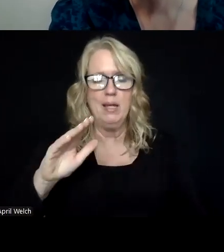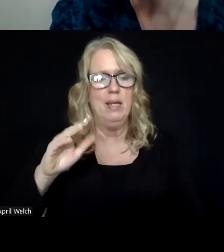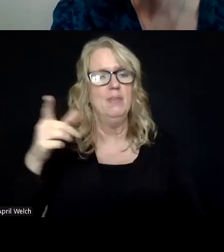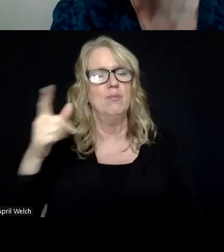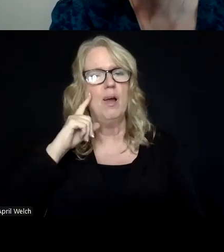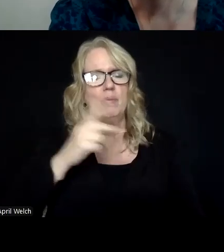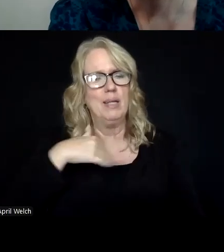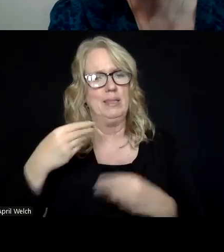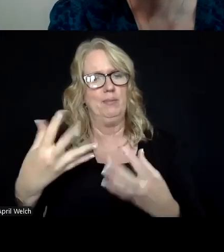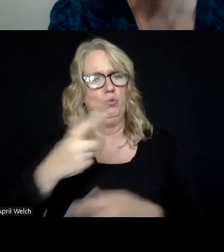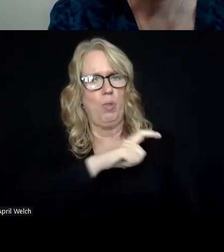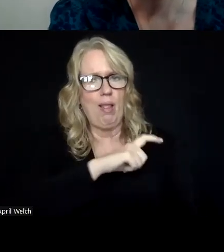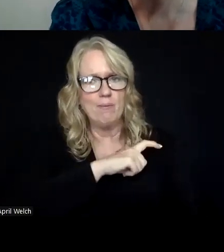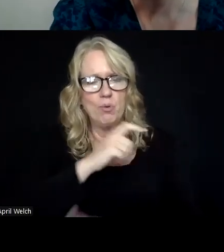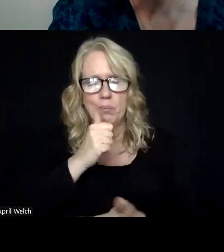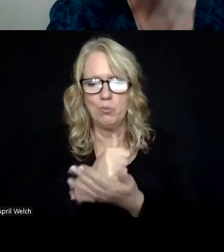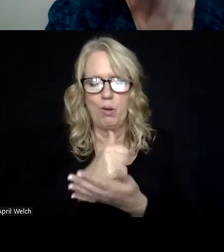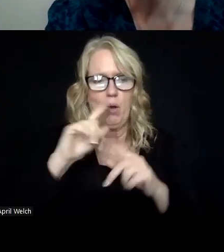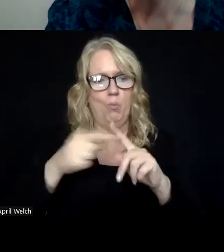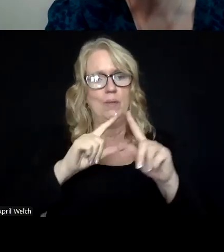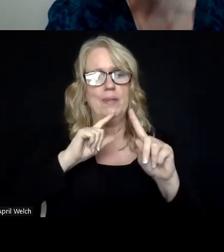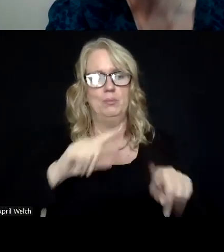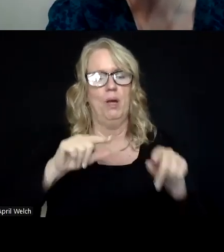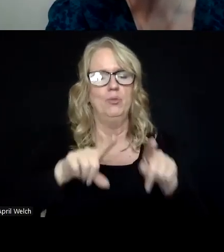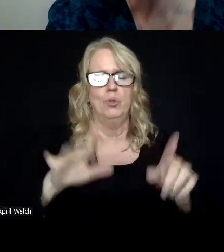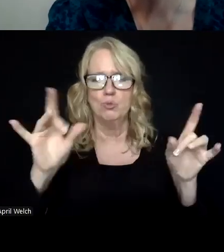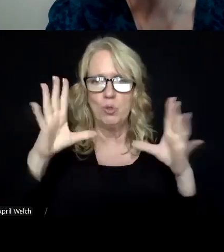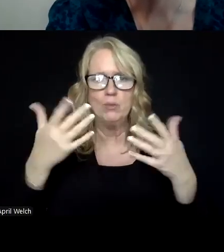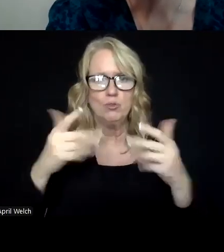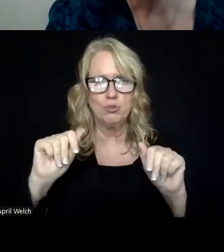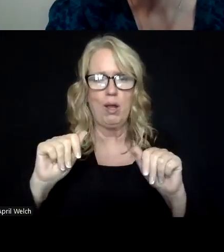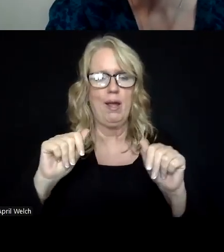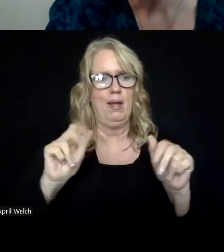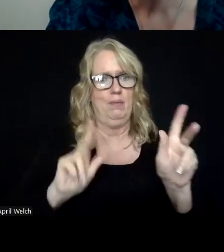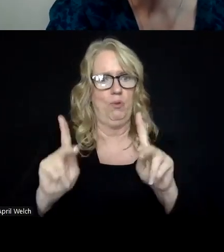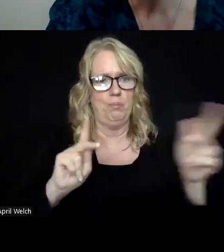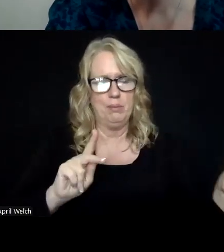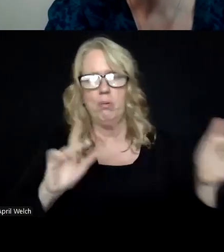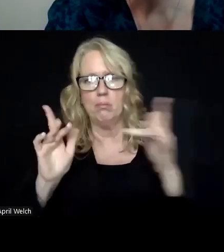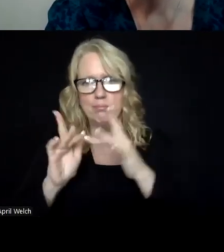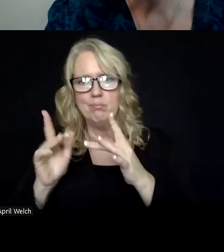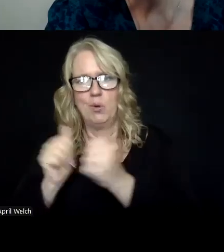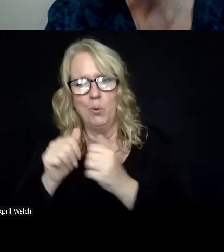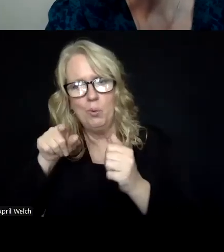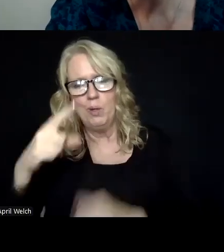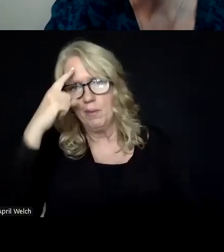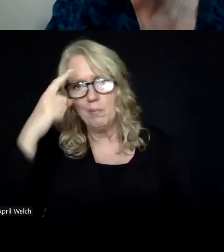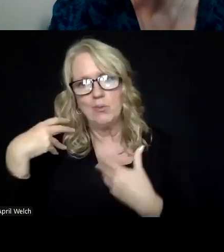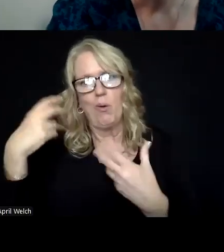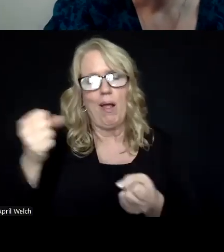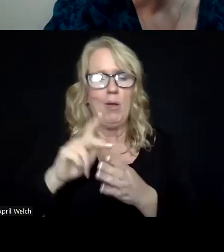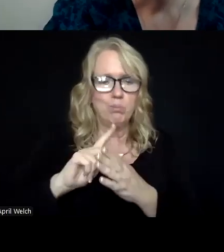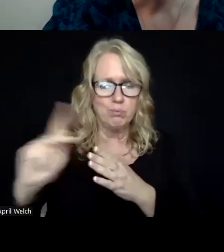law enforcement to use when they respond to crisis to get people in touch with mental health